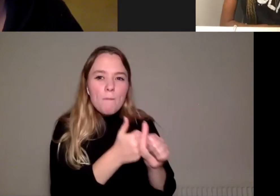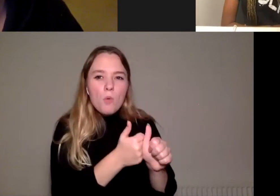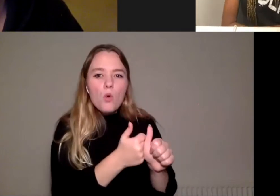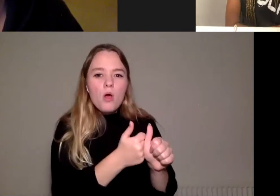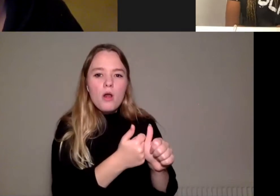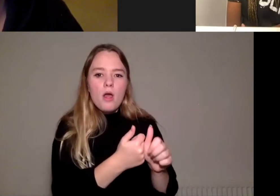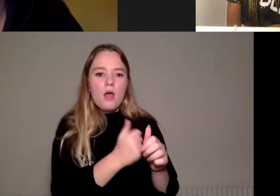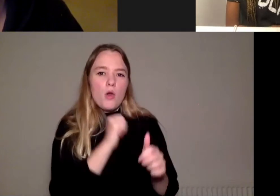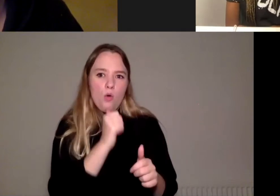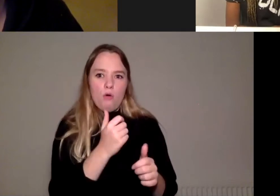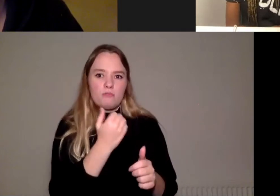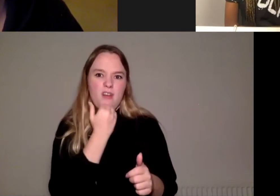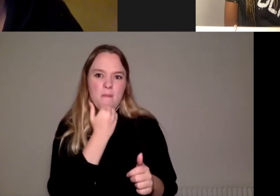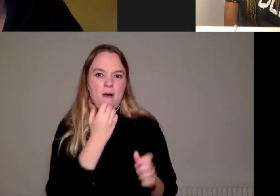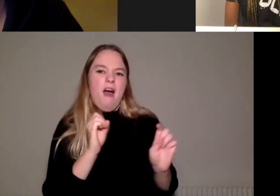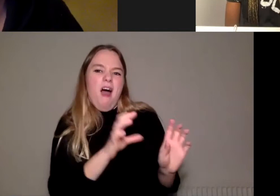screen.